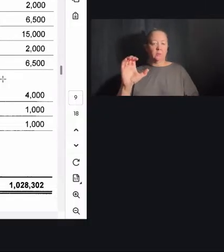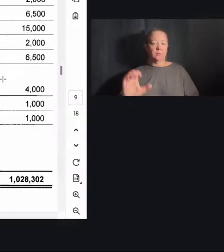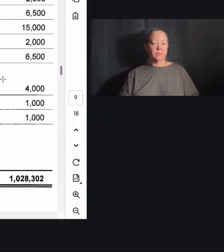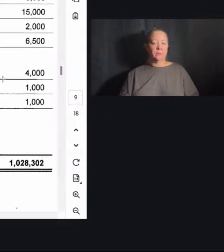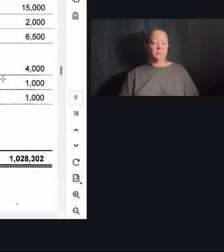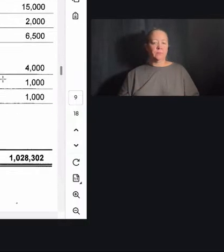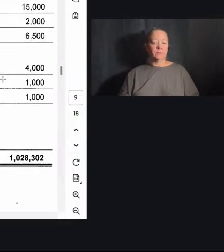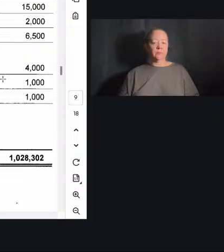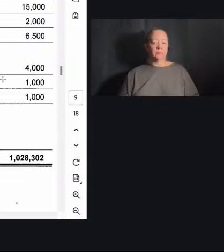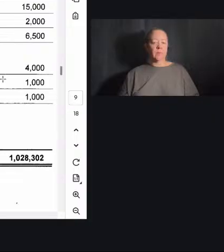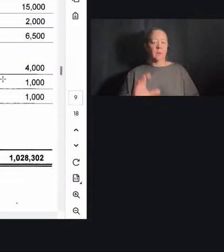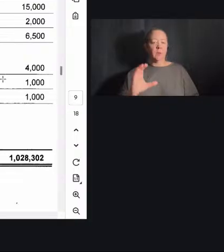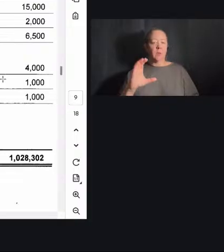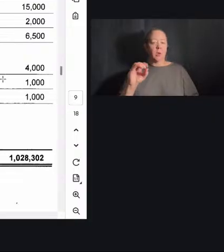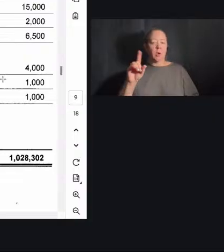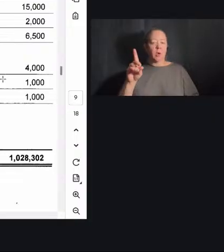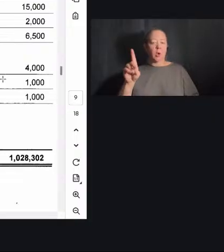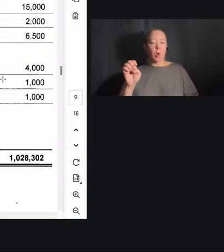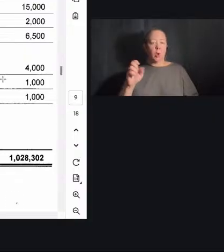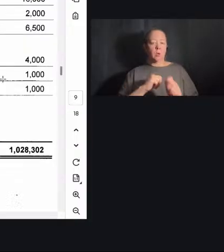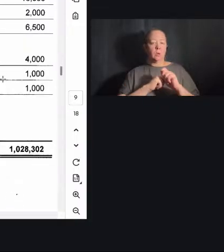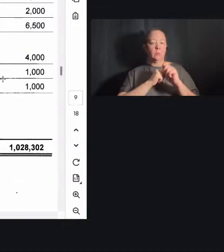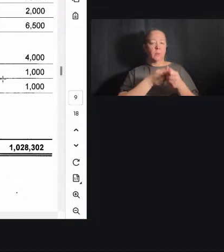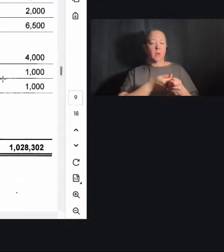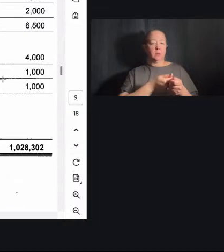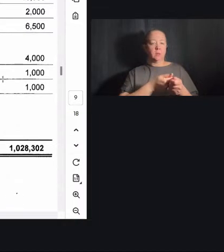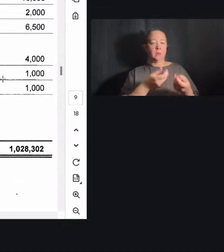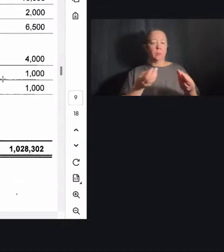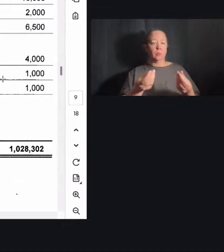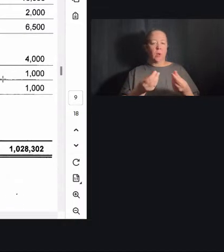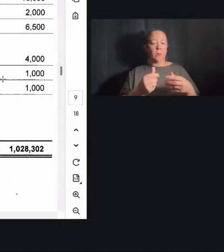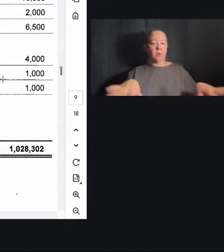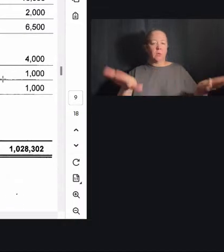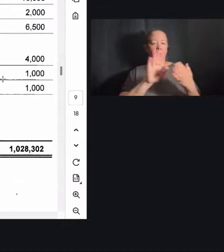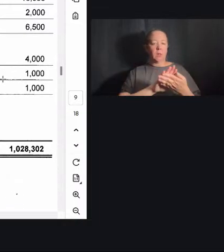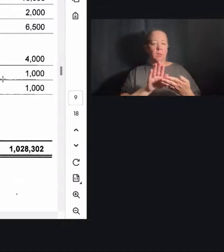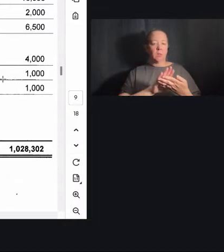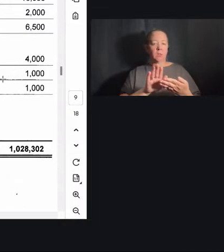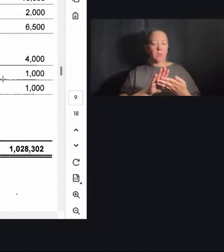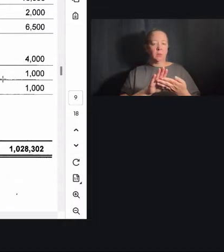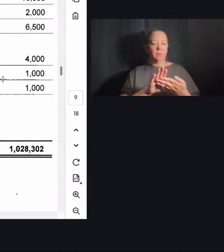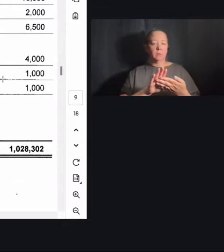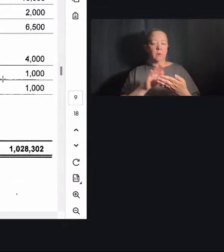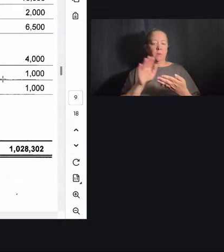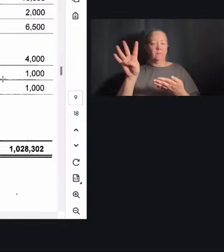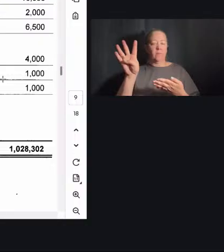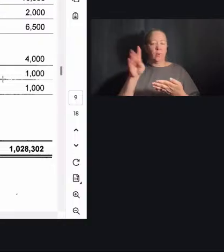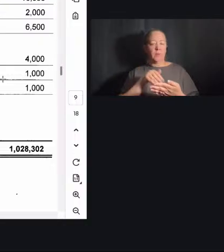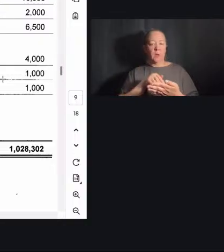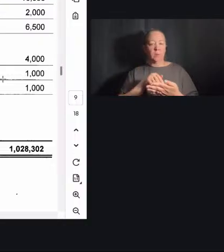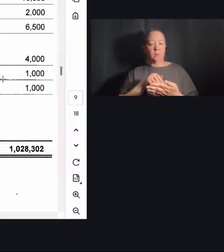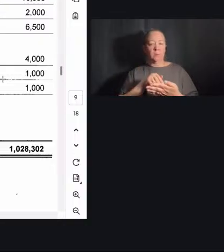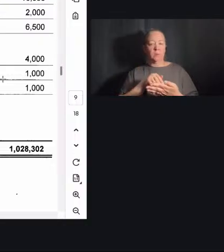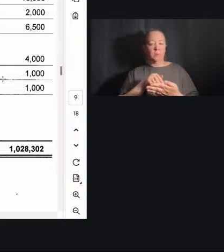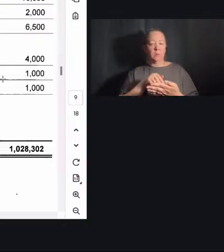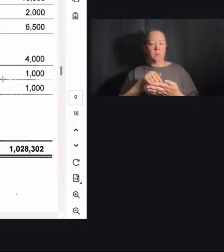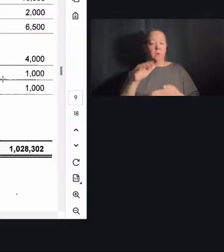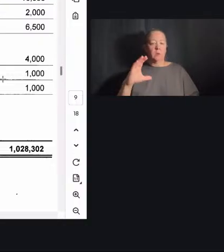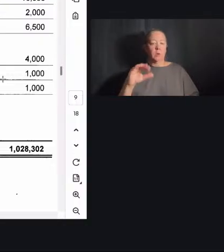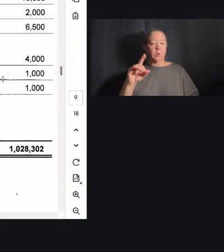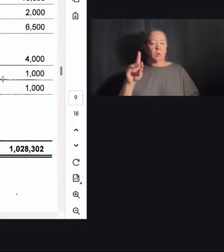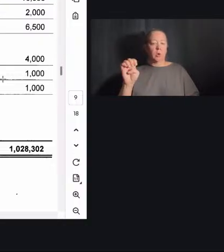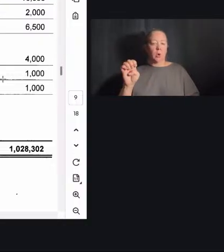Code compliance, private property cleanup, we have at 4,000. Code